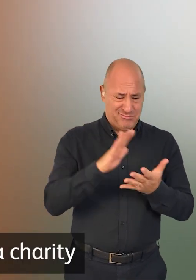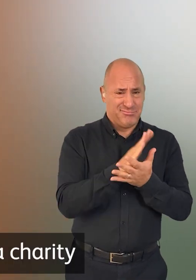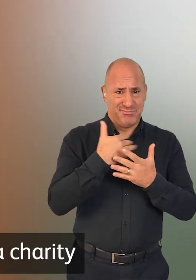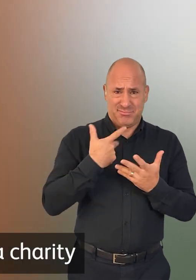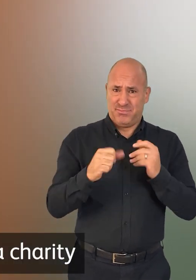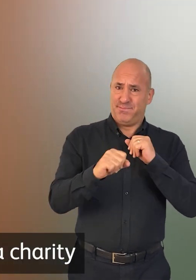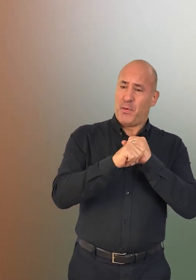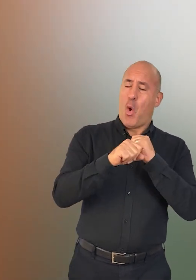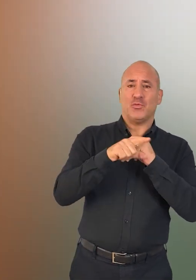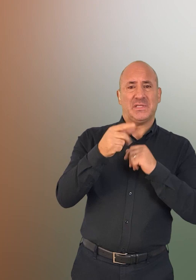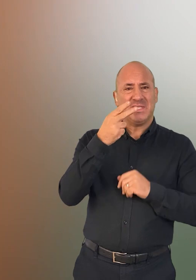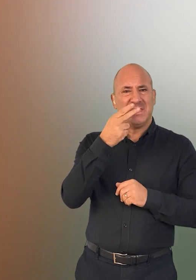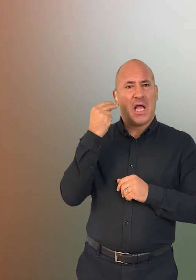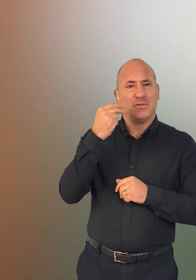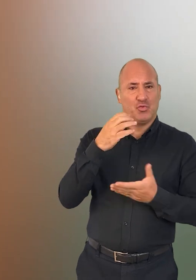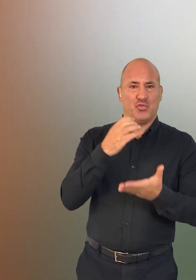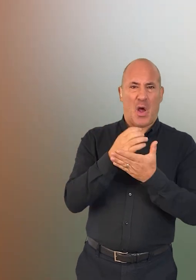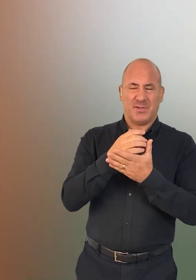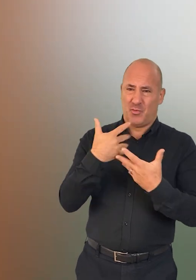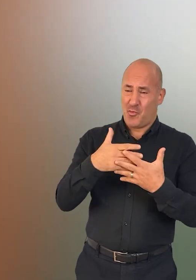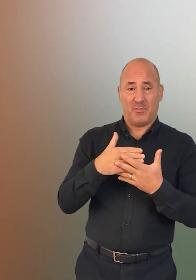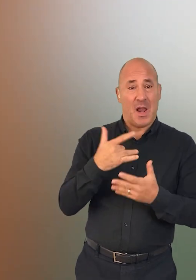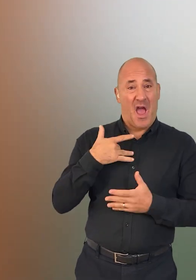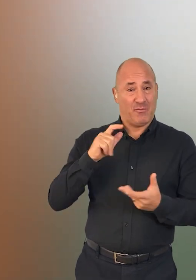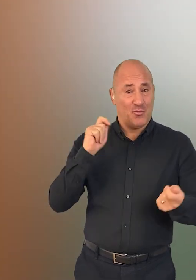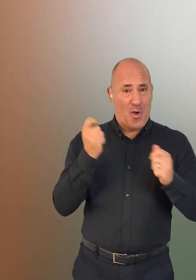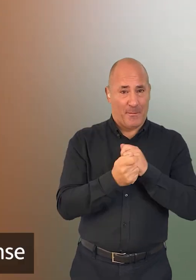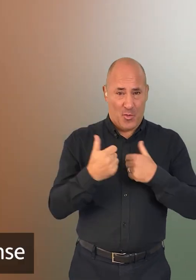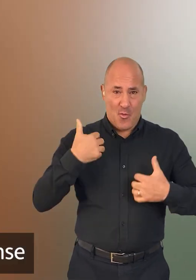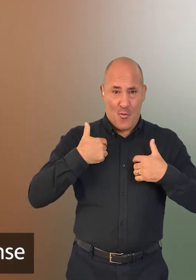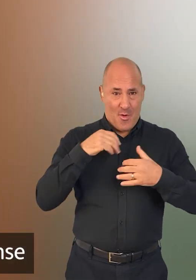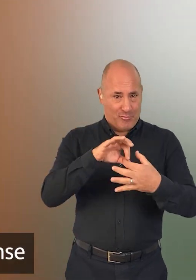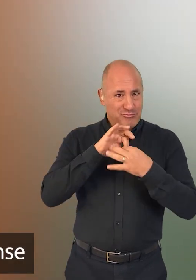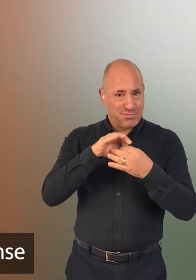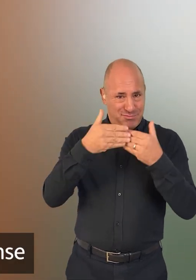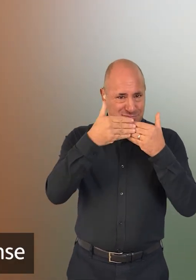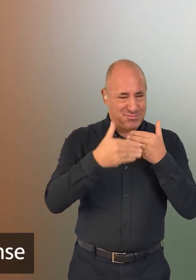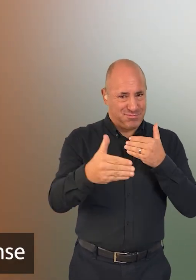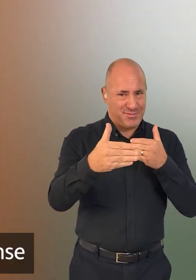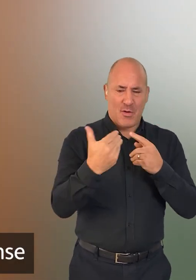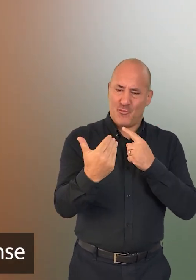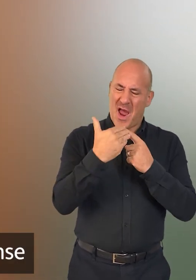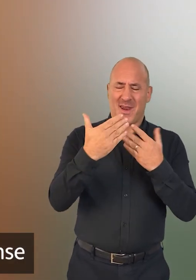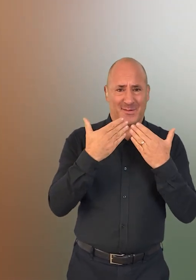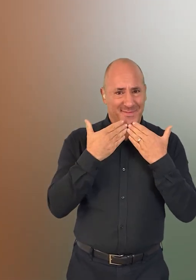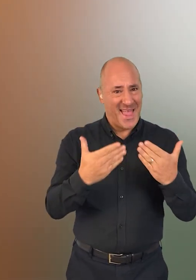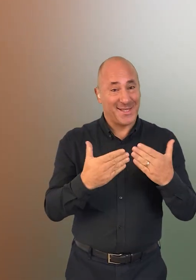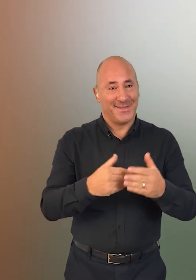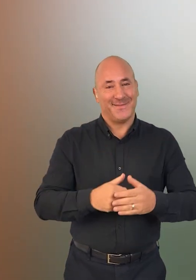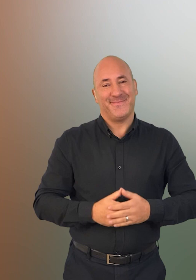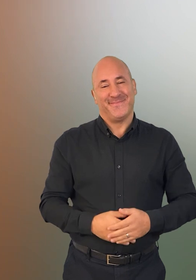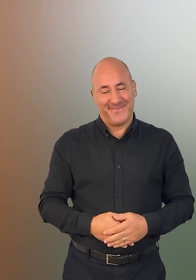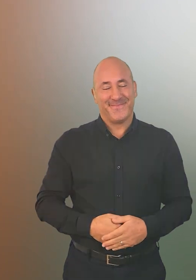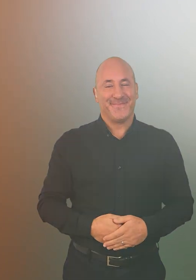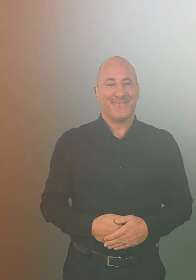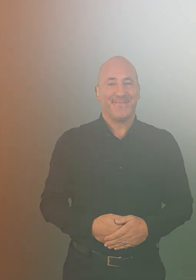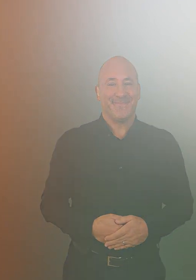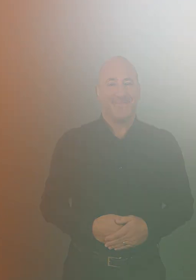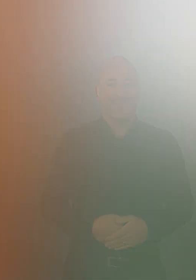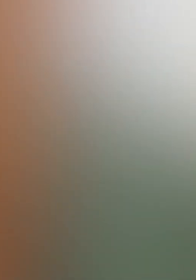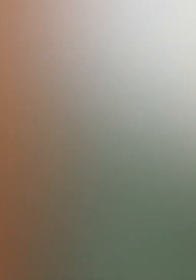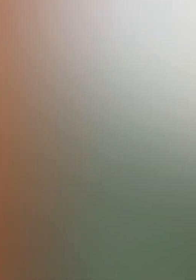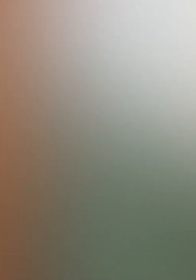to promote Sense as a charity that truly changes lives. We look forward to continuing our relationship with Sense and appreciate the